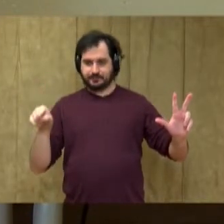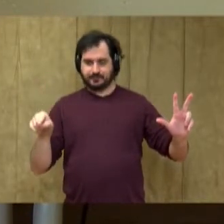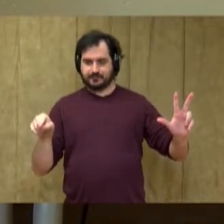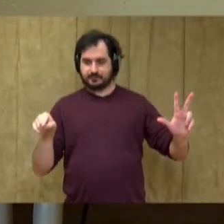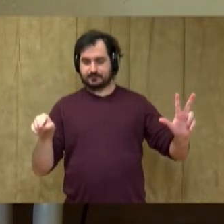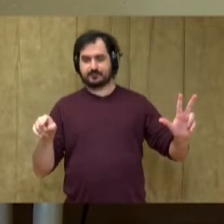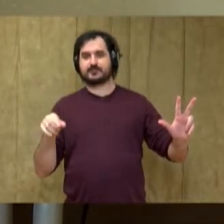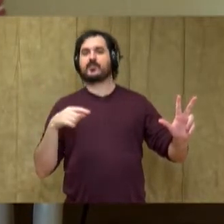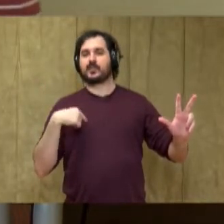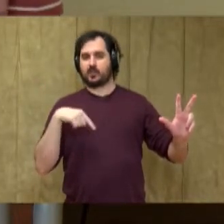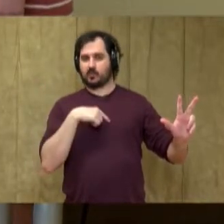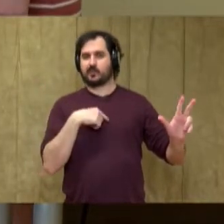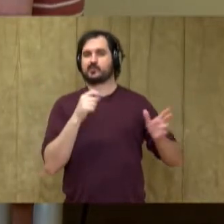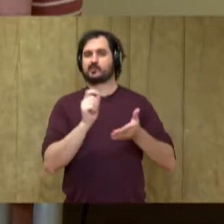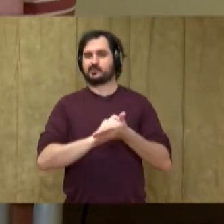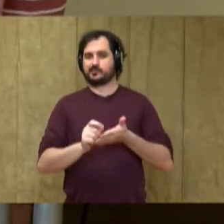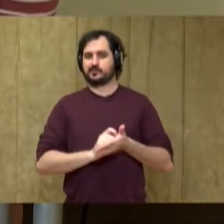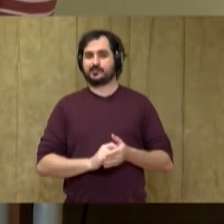than